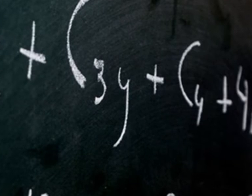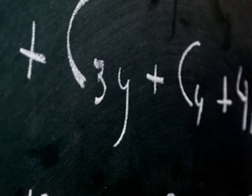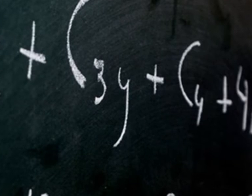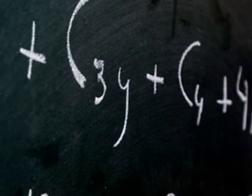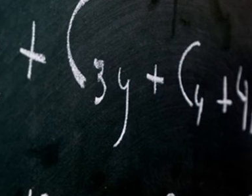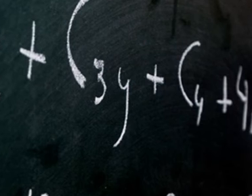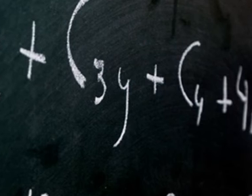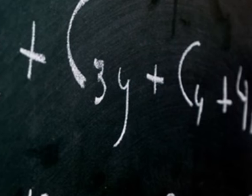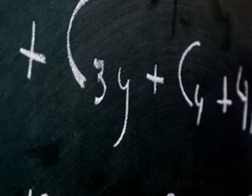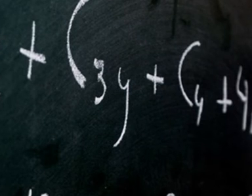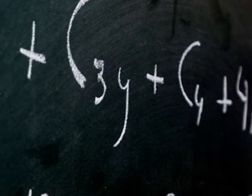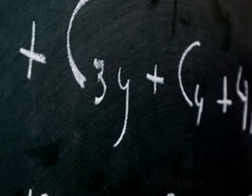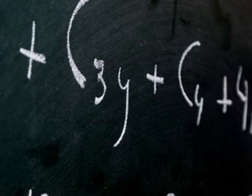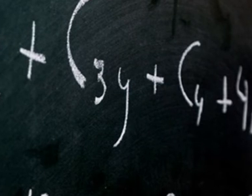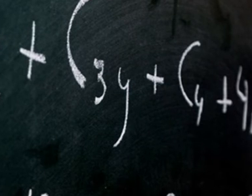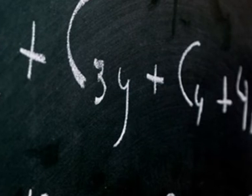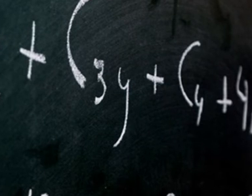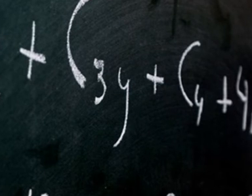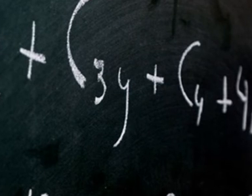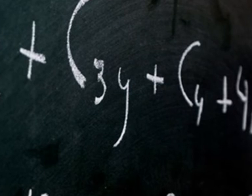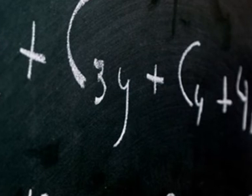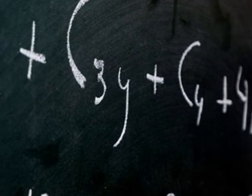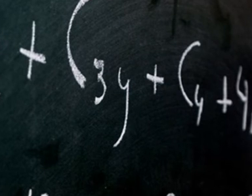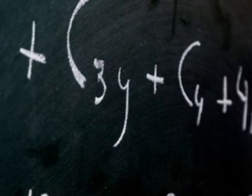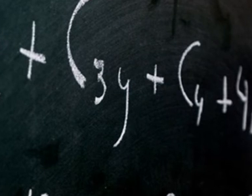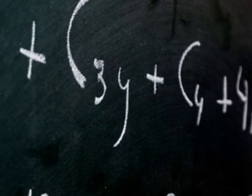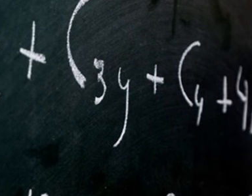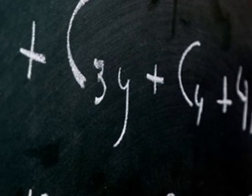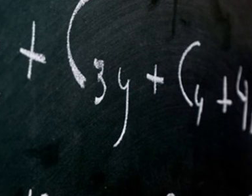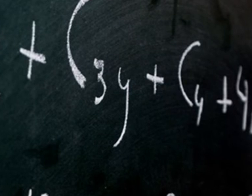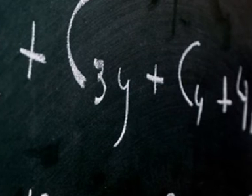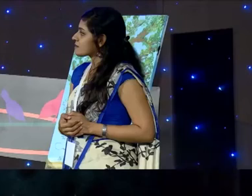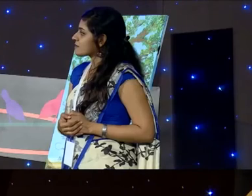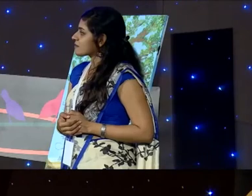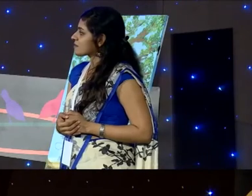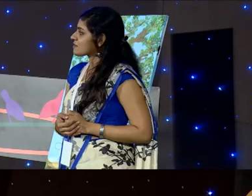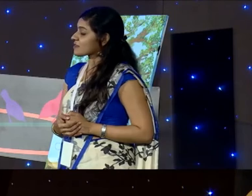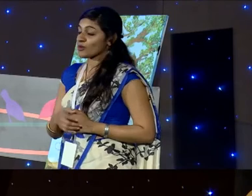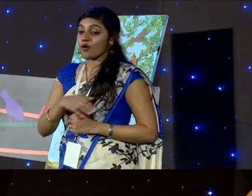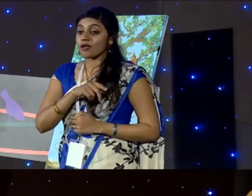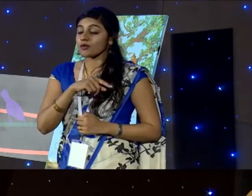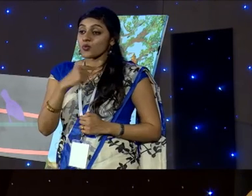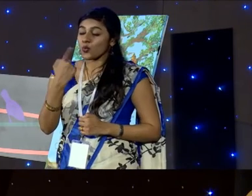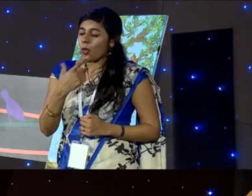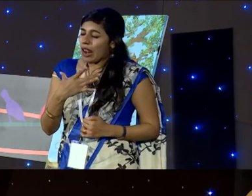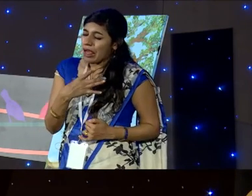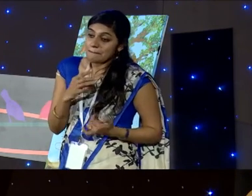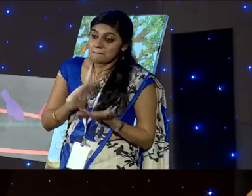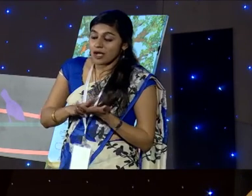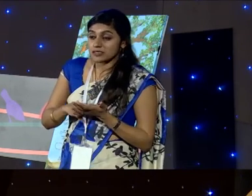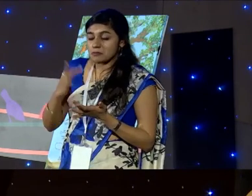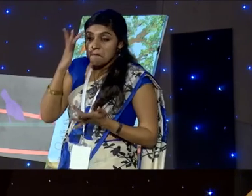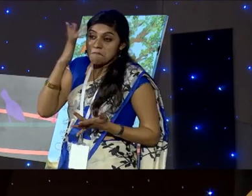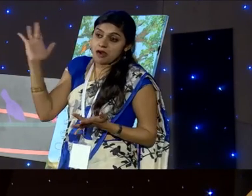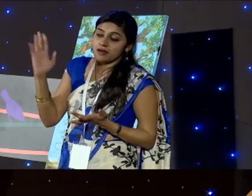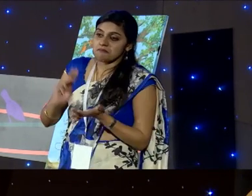of autism? Surprisingly, we found a higher number of the mathematicians with a diagnosis of autism compared